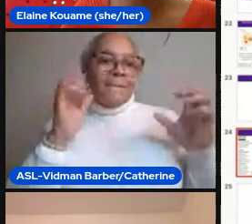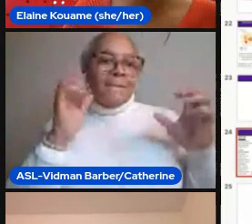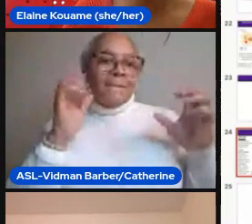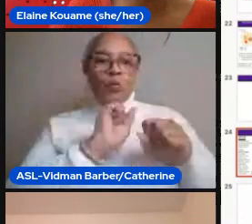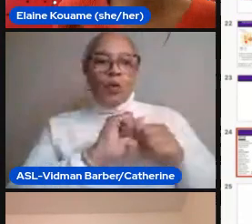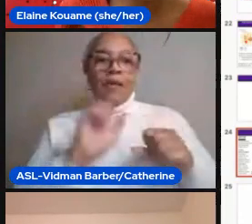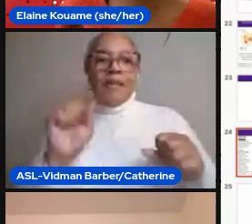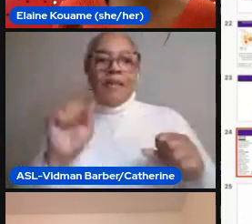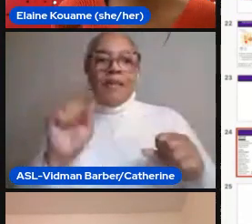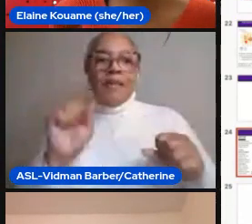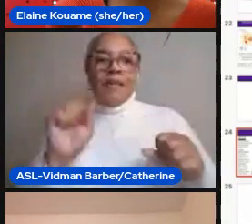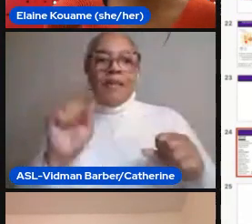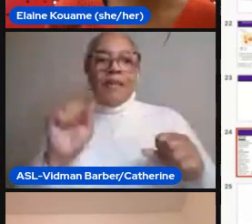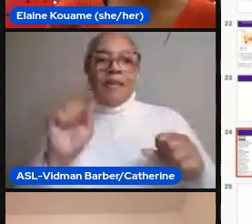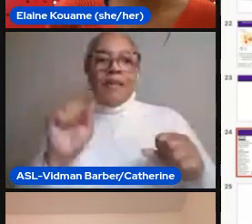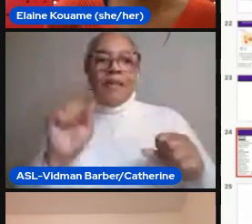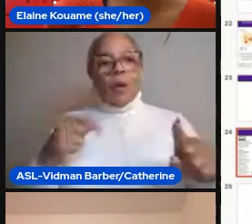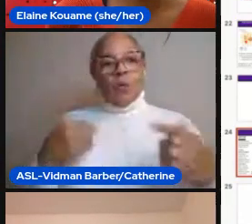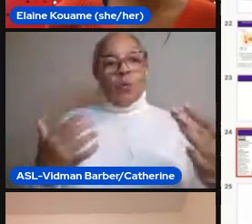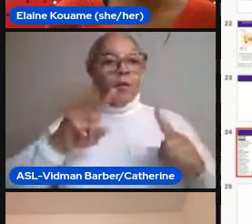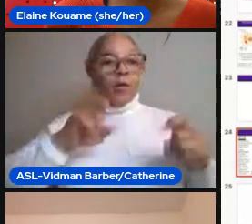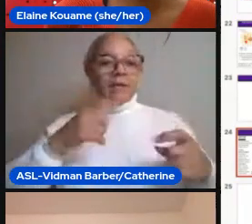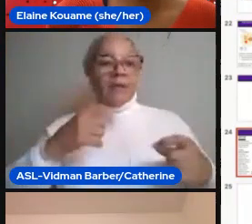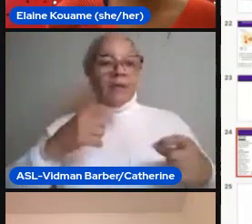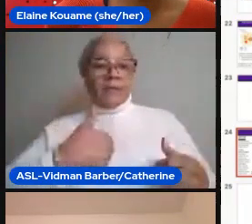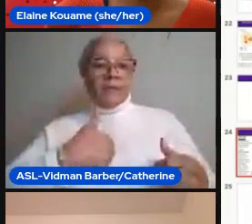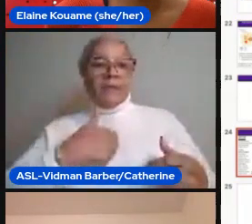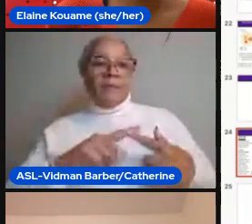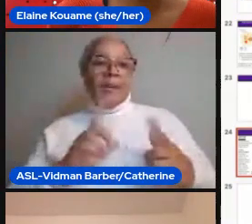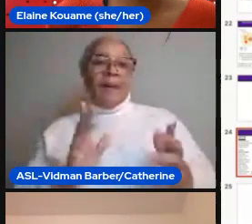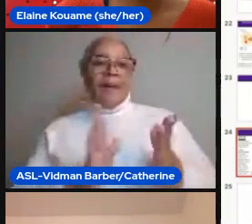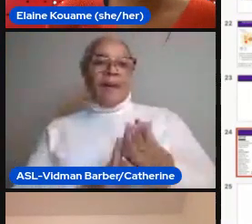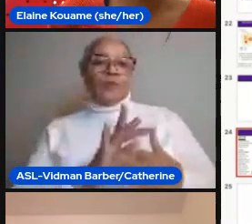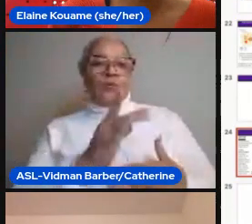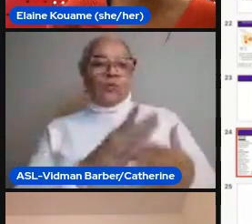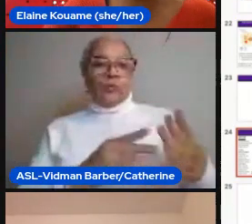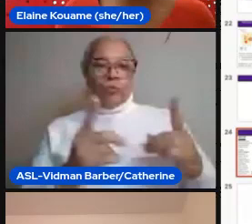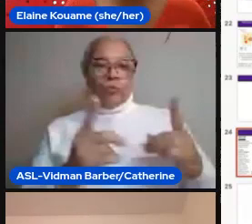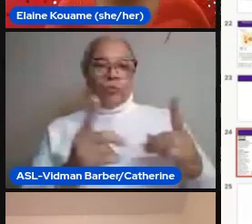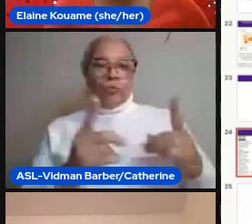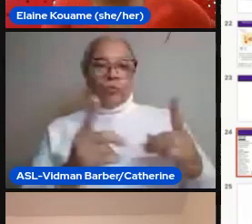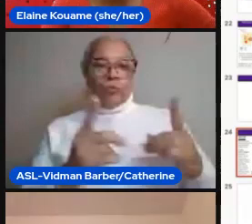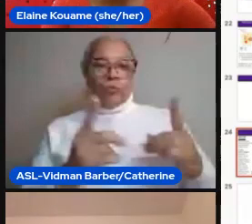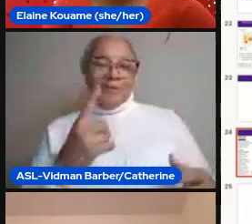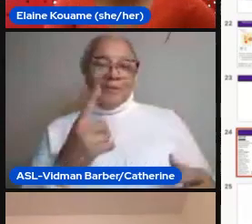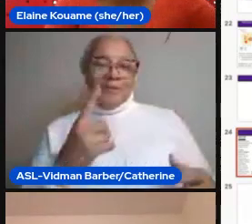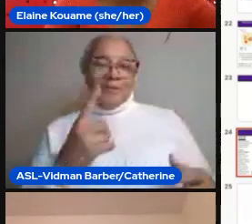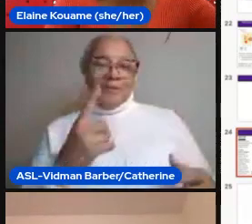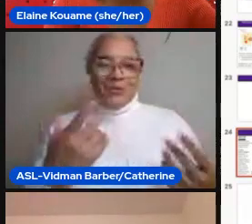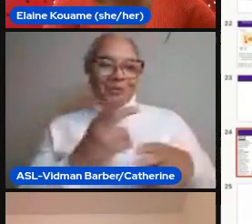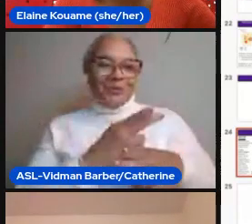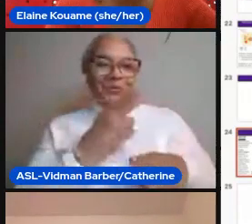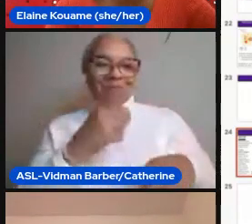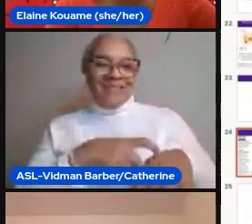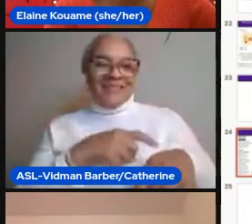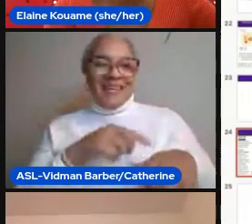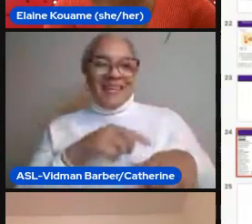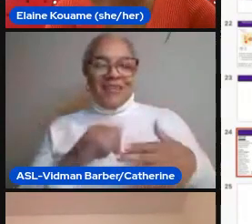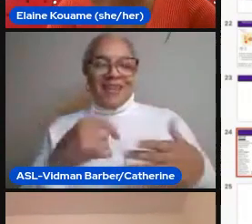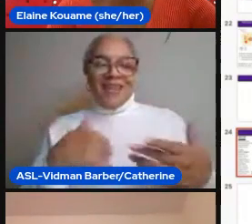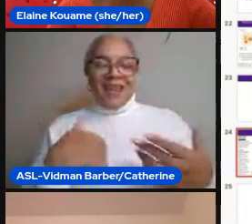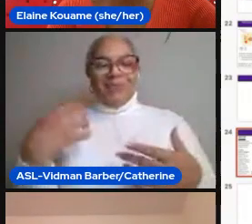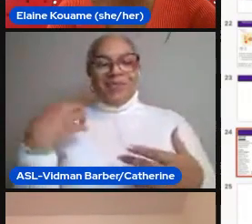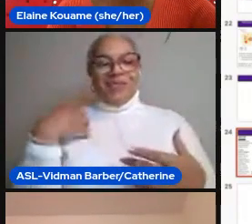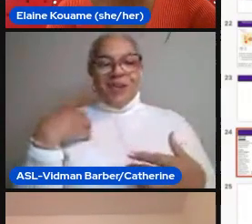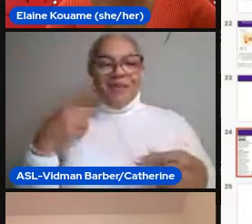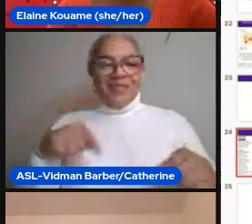wait for questions, I may ask actually a few of mine. So just to use the fact that I am chairing this.